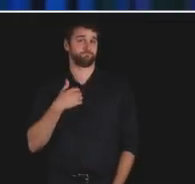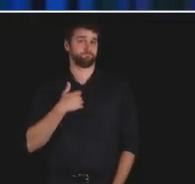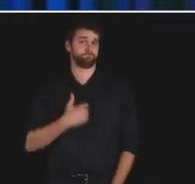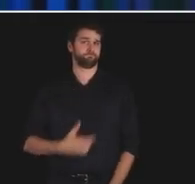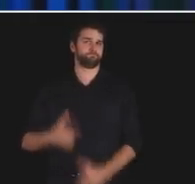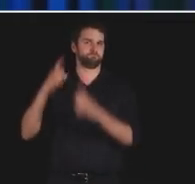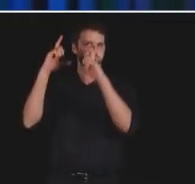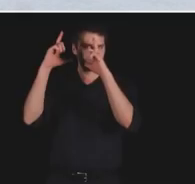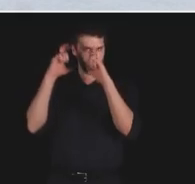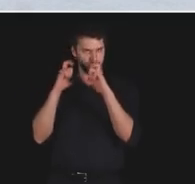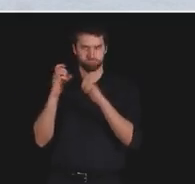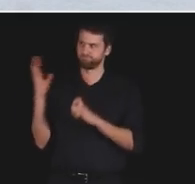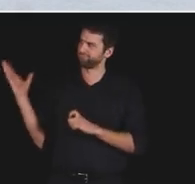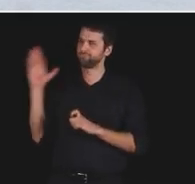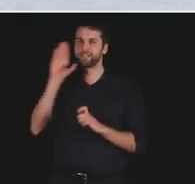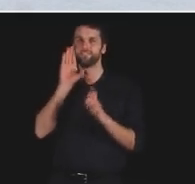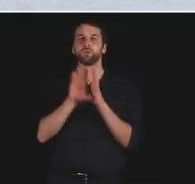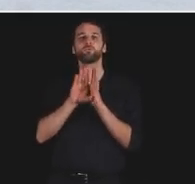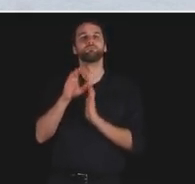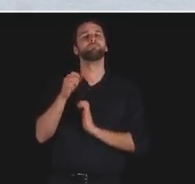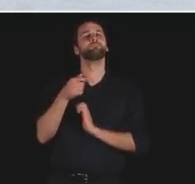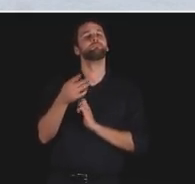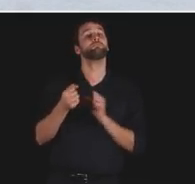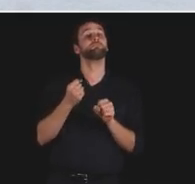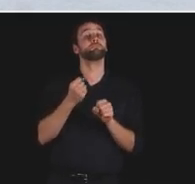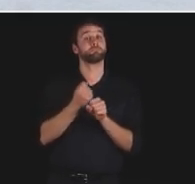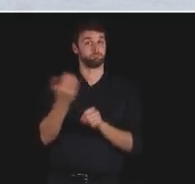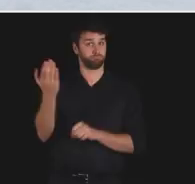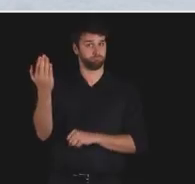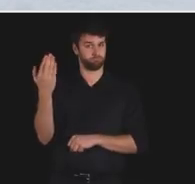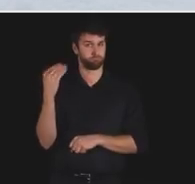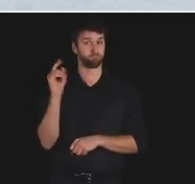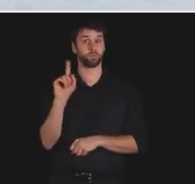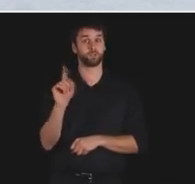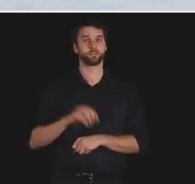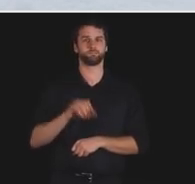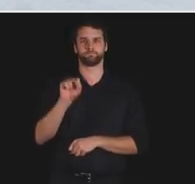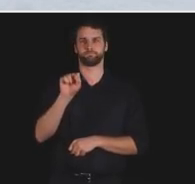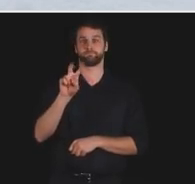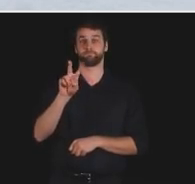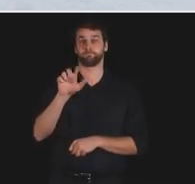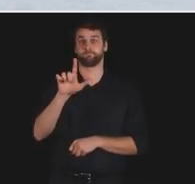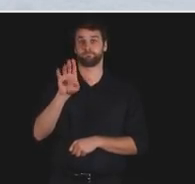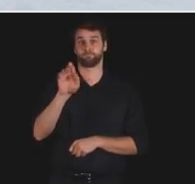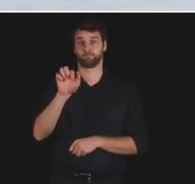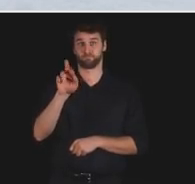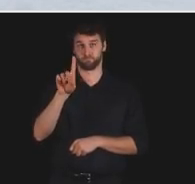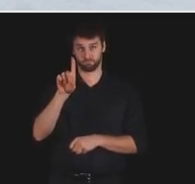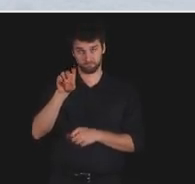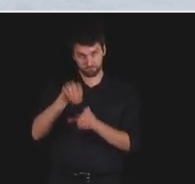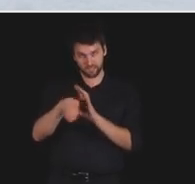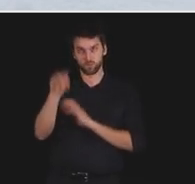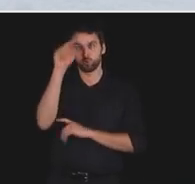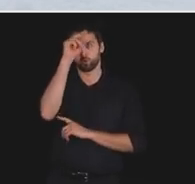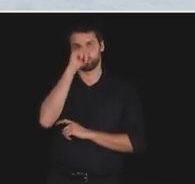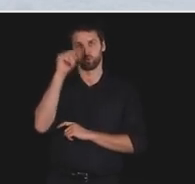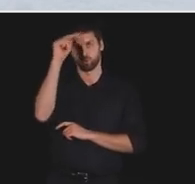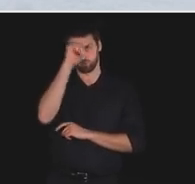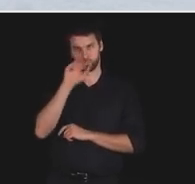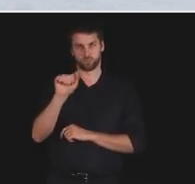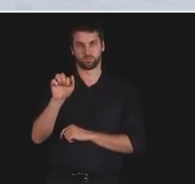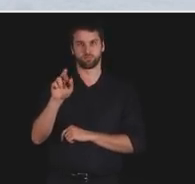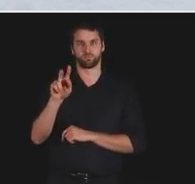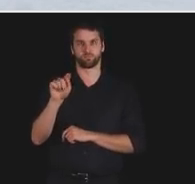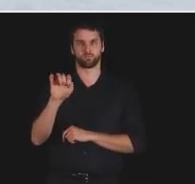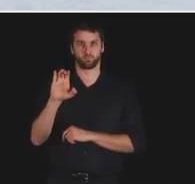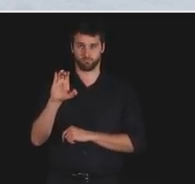I took this photo a couple of summers ago in a place called Svalbard in the Norwegian Arctic. And I've got to